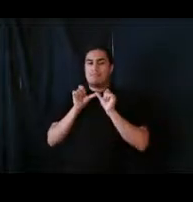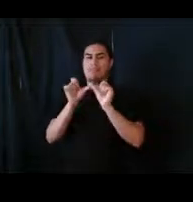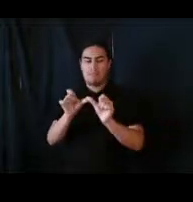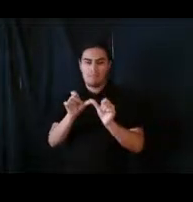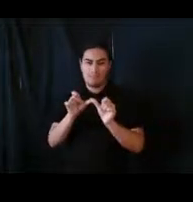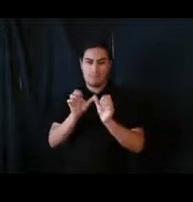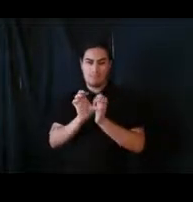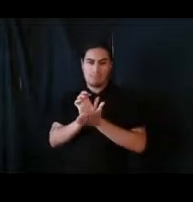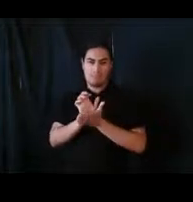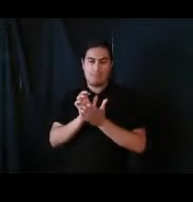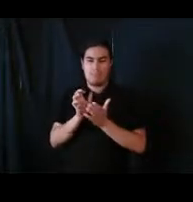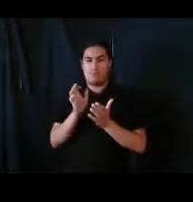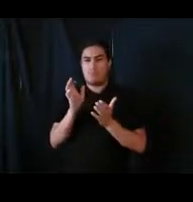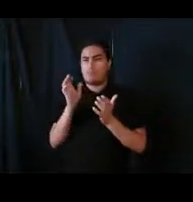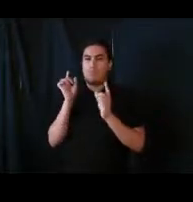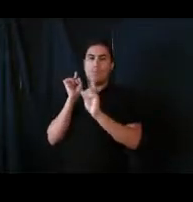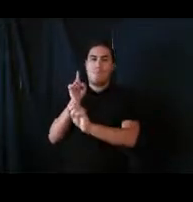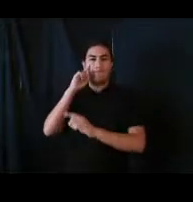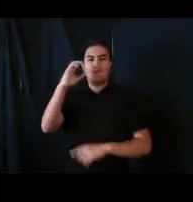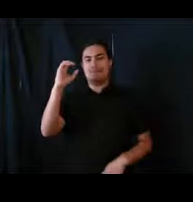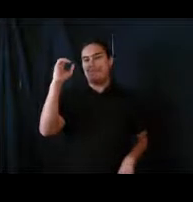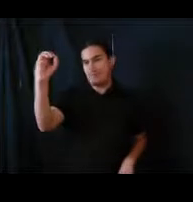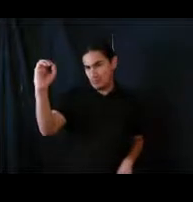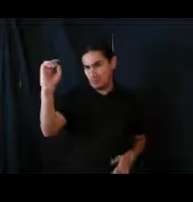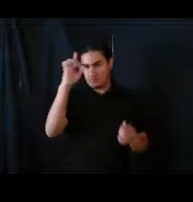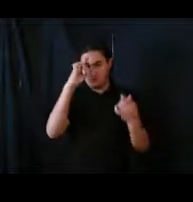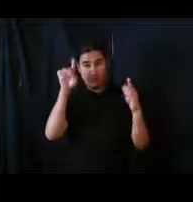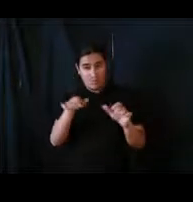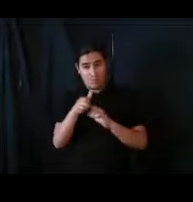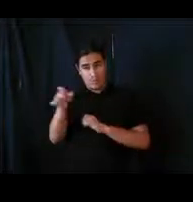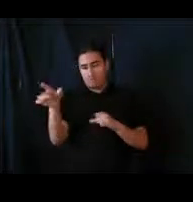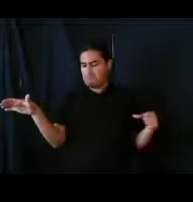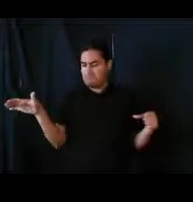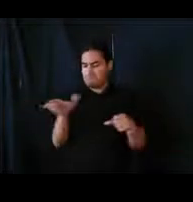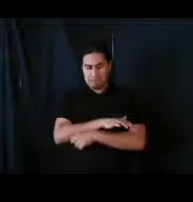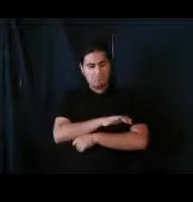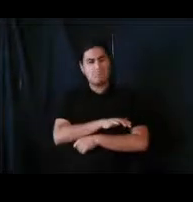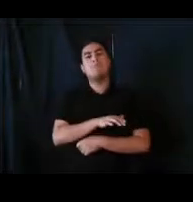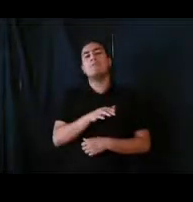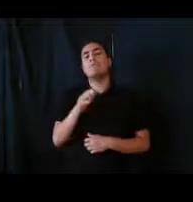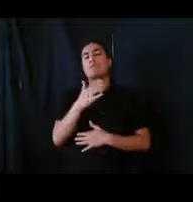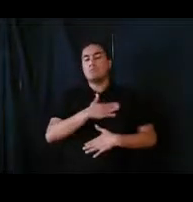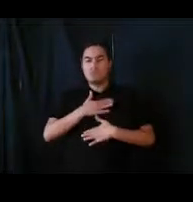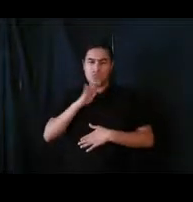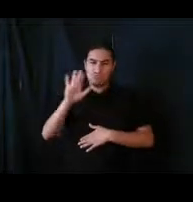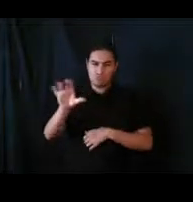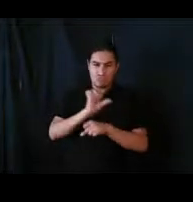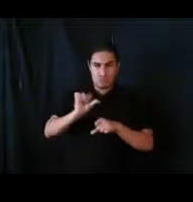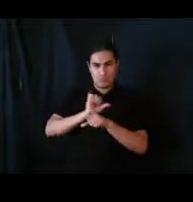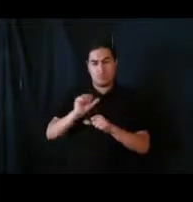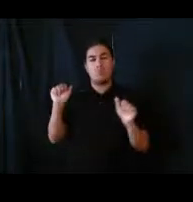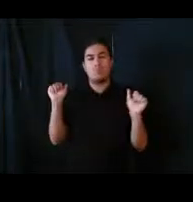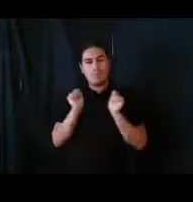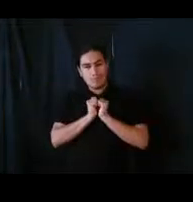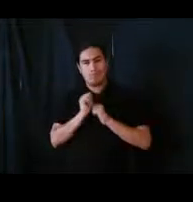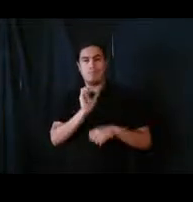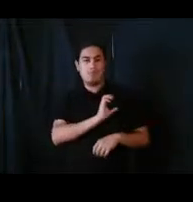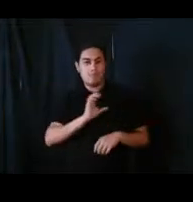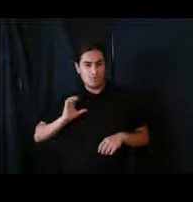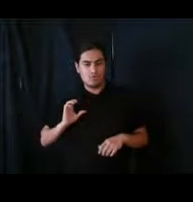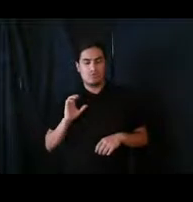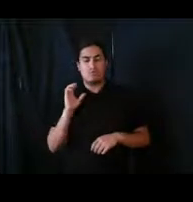our goal of zero right so agree with you uh completely and appreciate the efforts in working with the commission uh working with